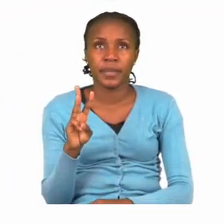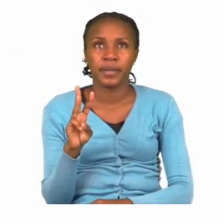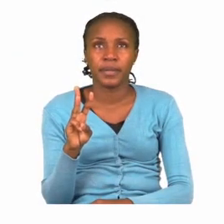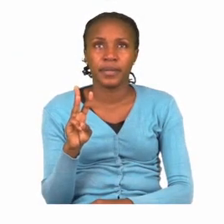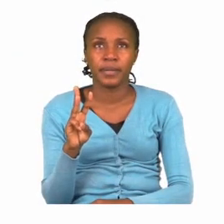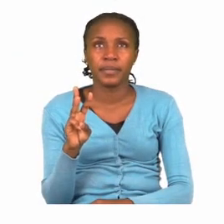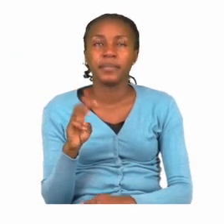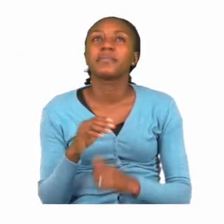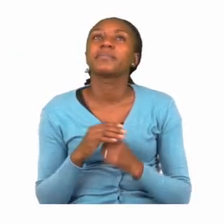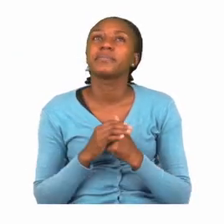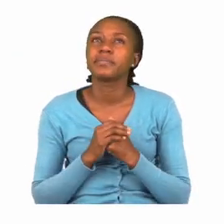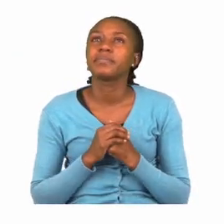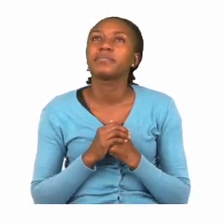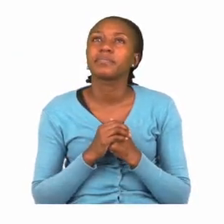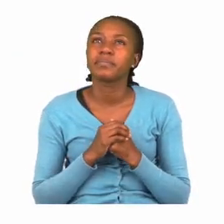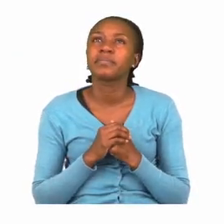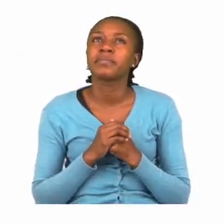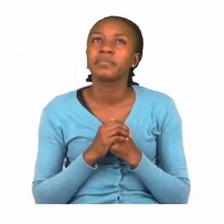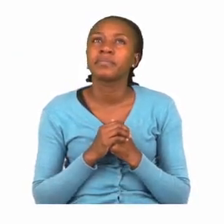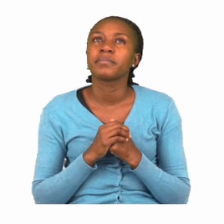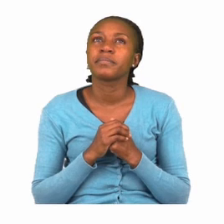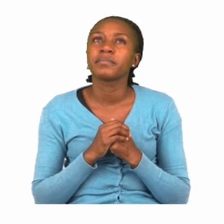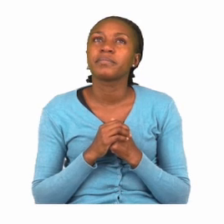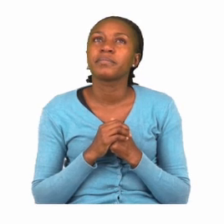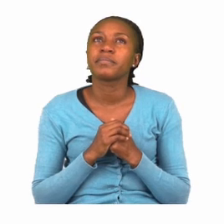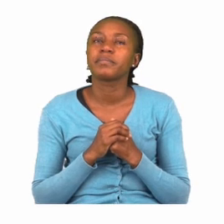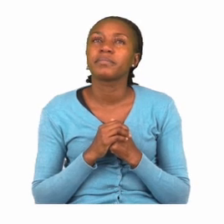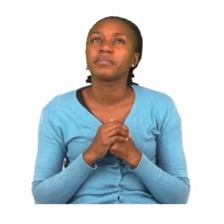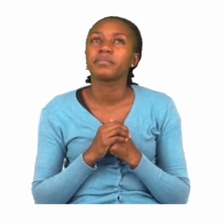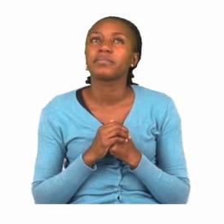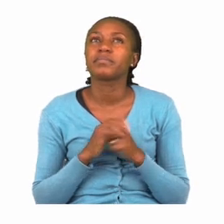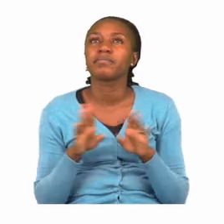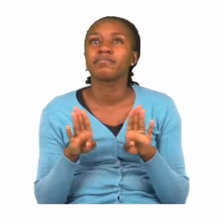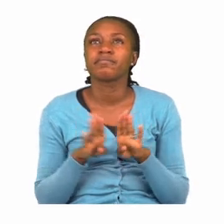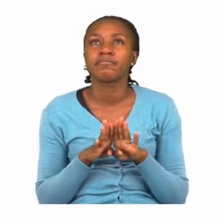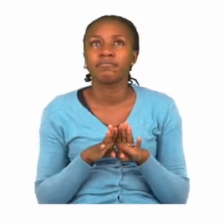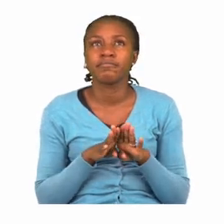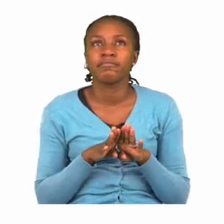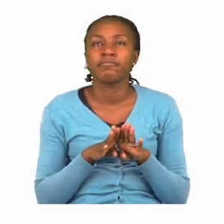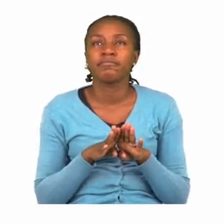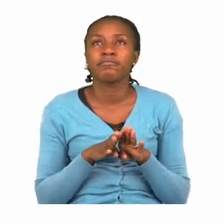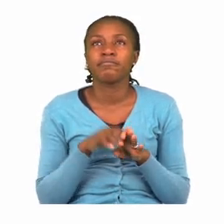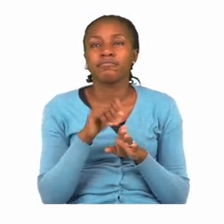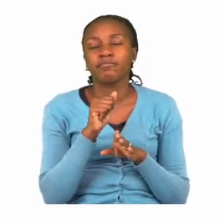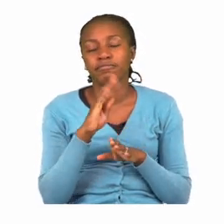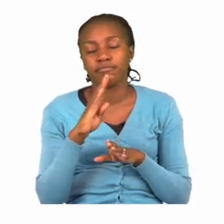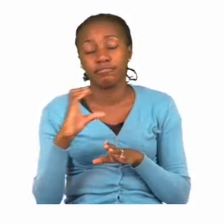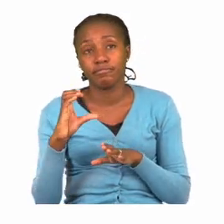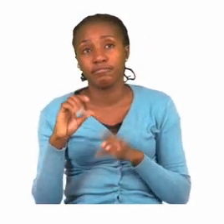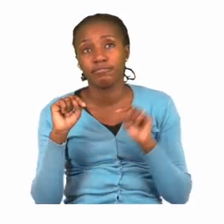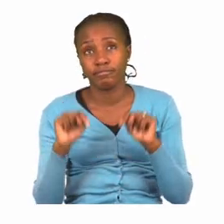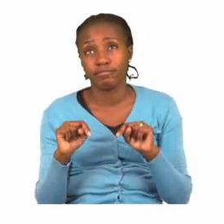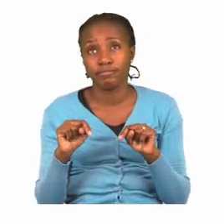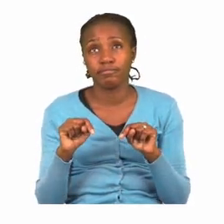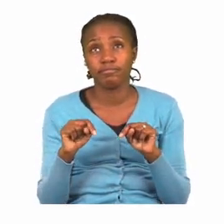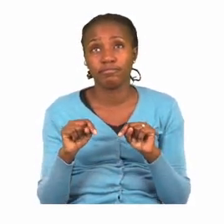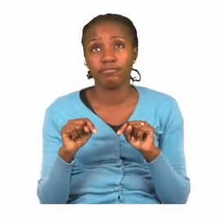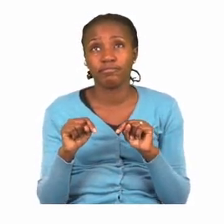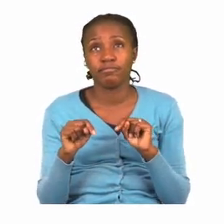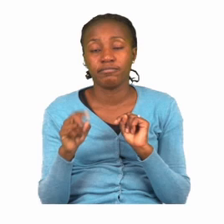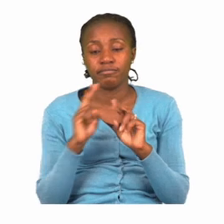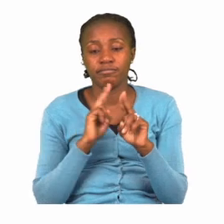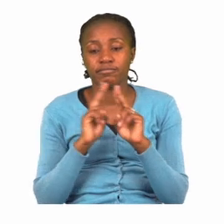23. And here we are doing phonics. And today's phonics sound